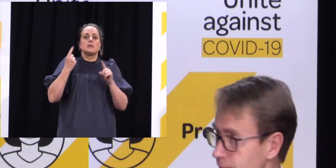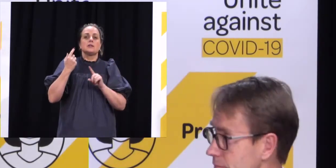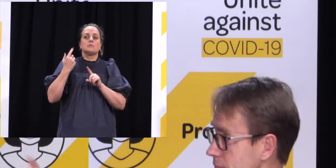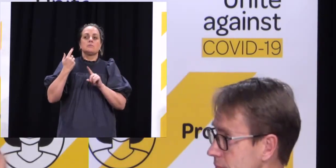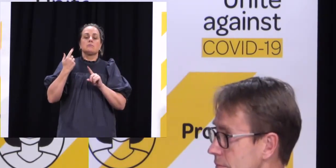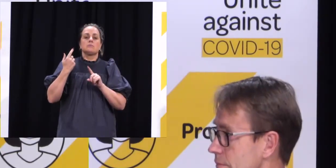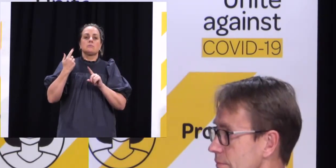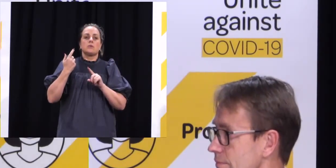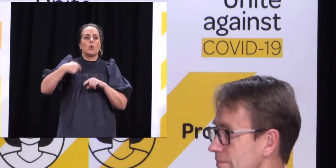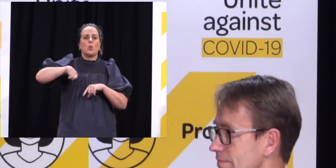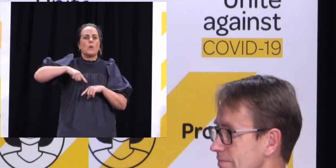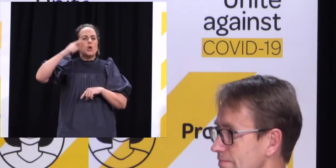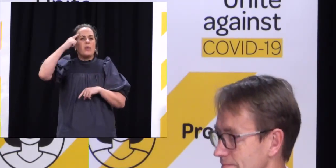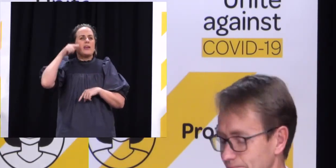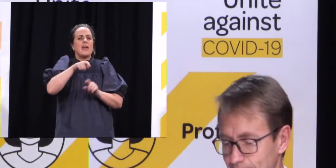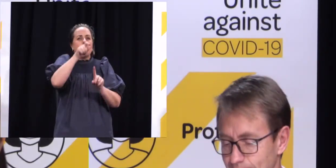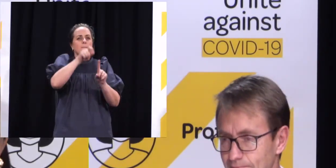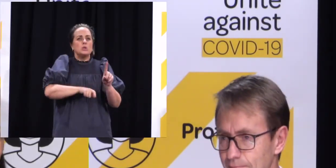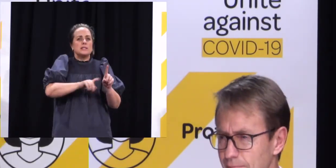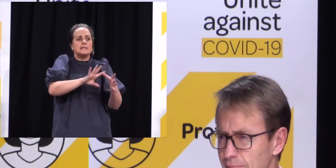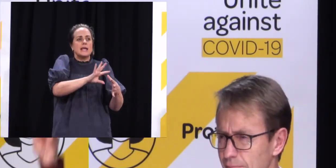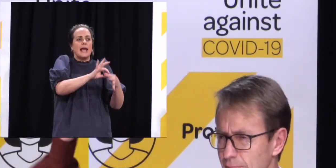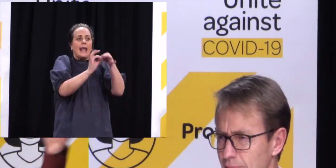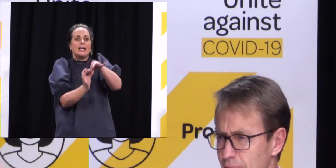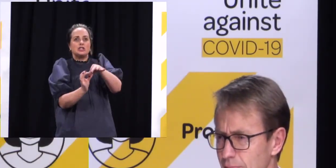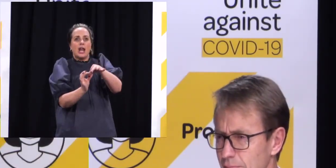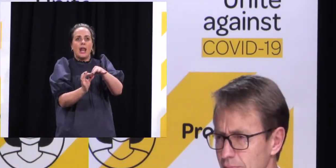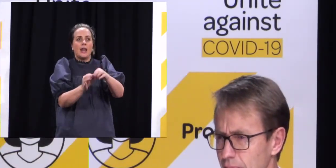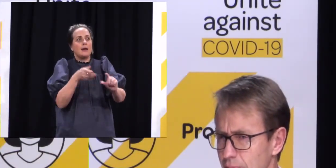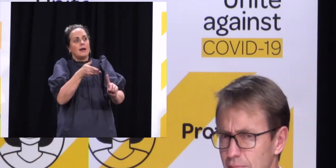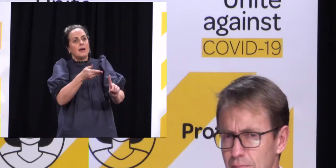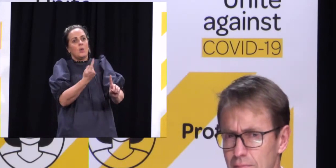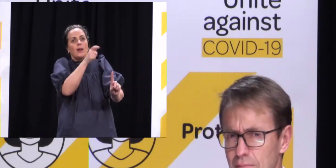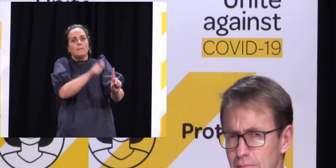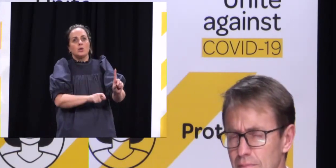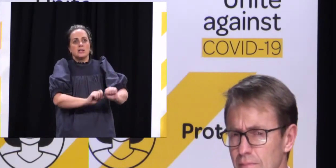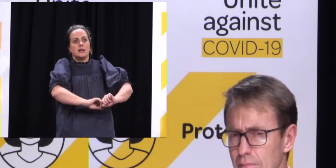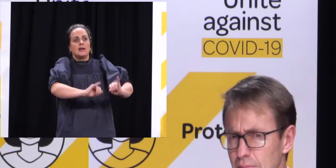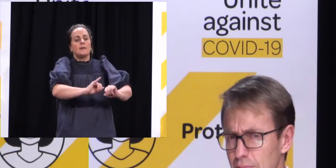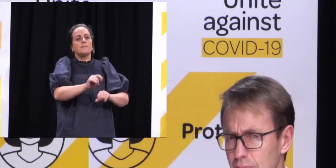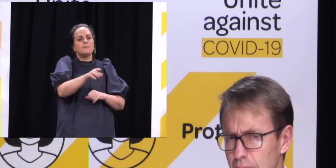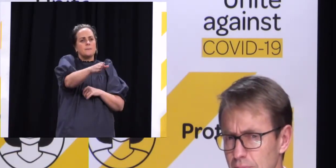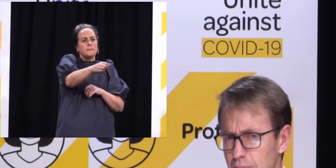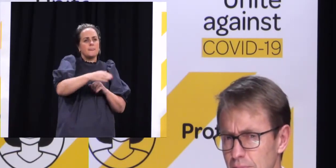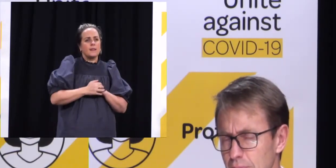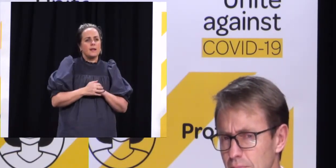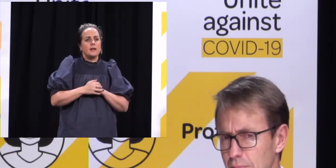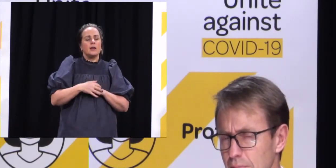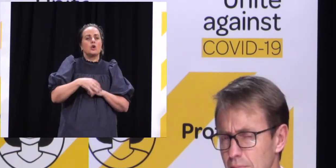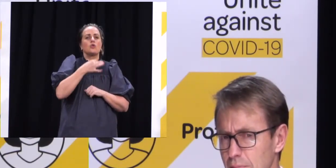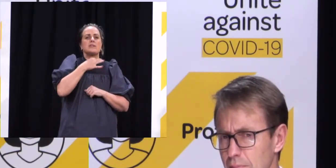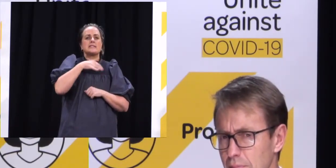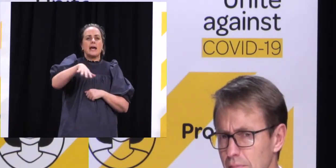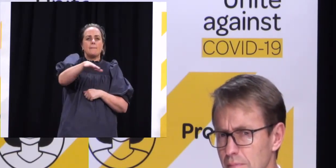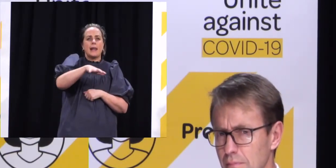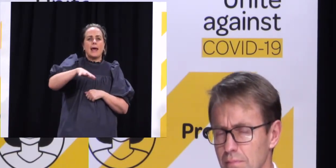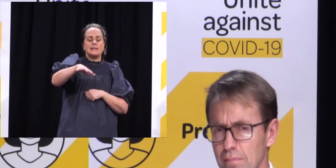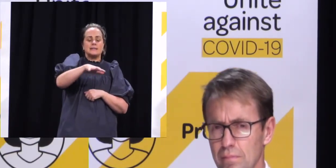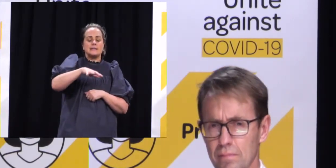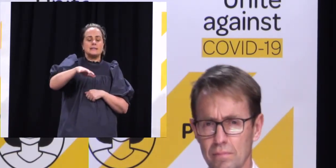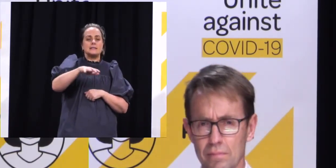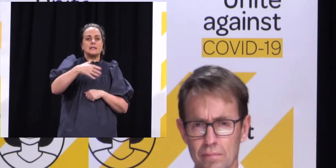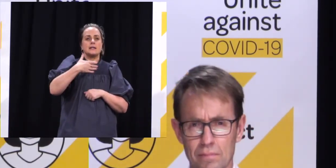think that he is the connection to our myth person, for instance. Thank you. Just on locations of interest, can you please clarify why